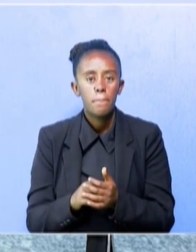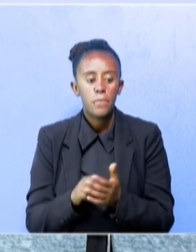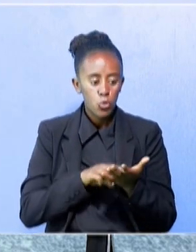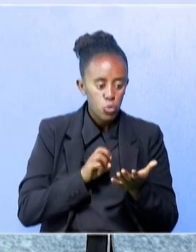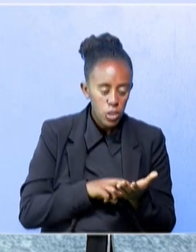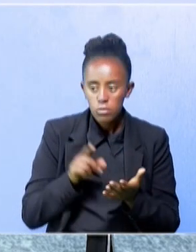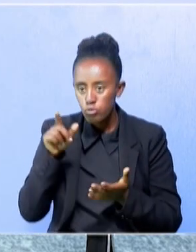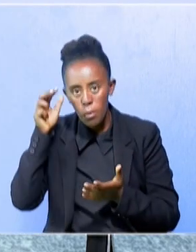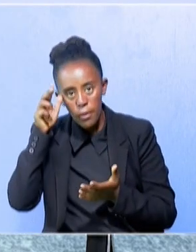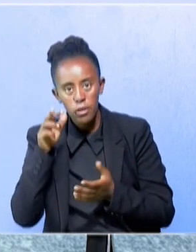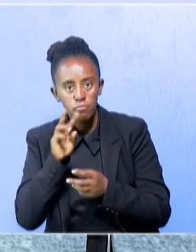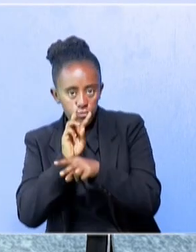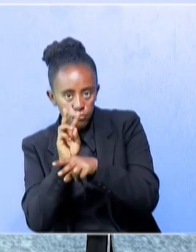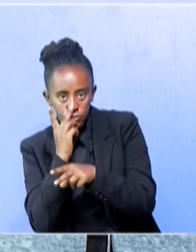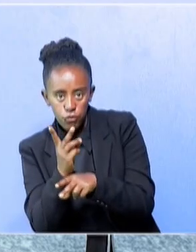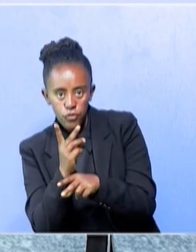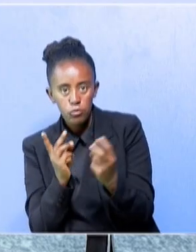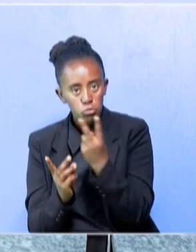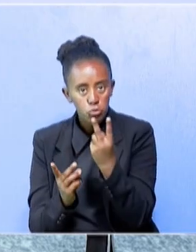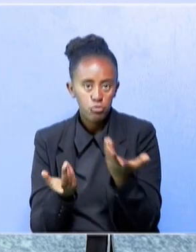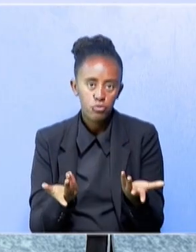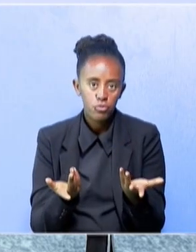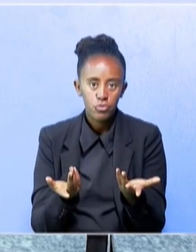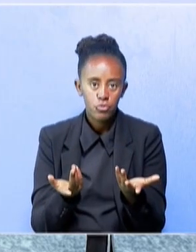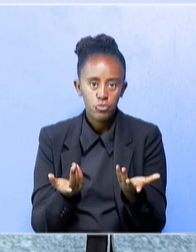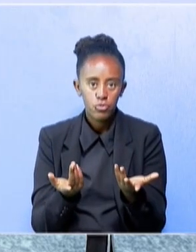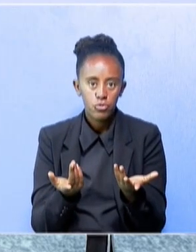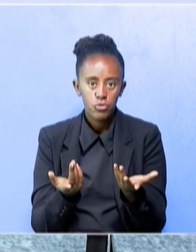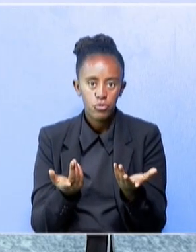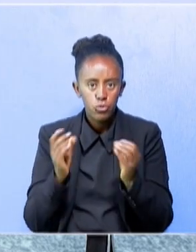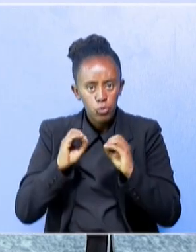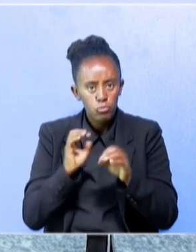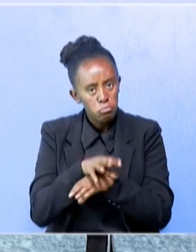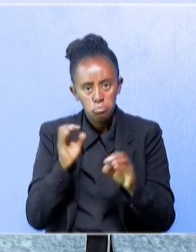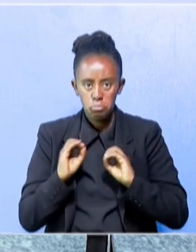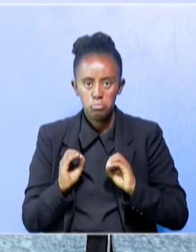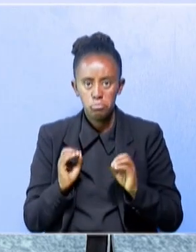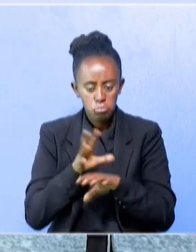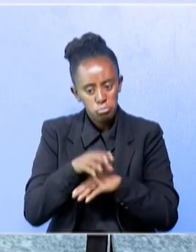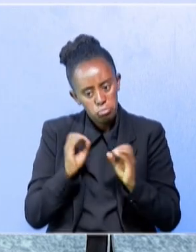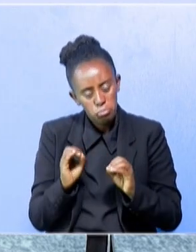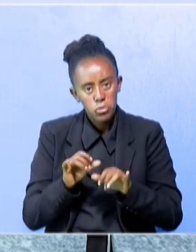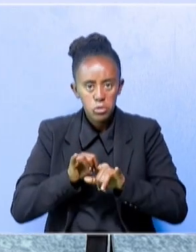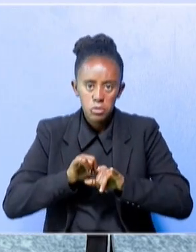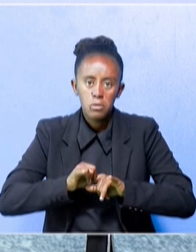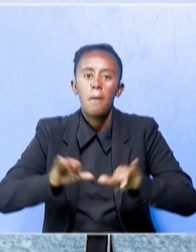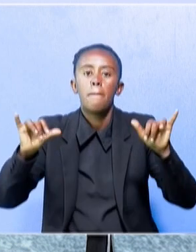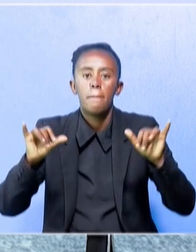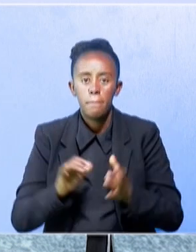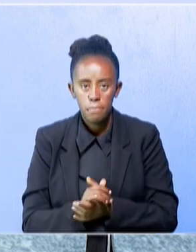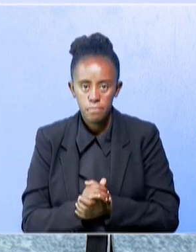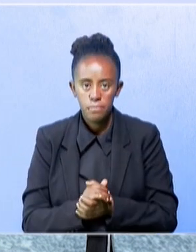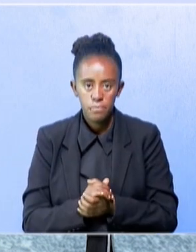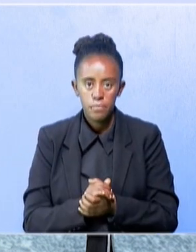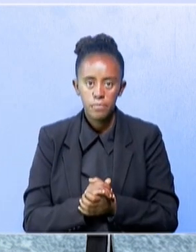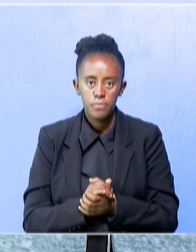reading, he also watching movies without no interruption. No one is interrupting you. Yeah.